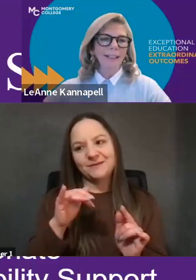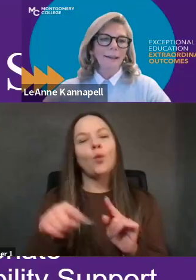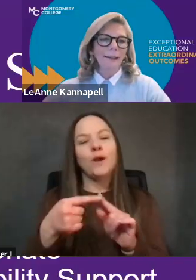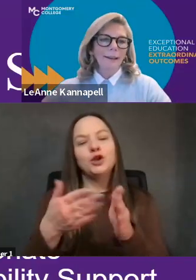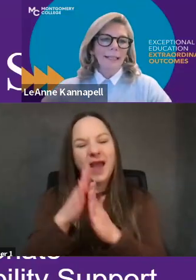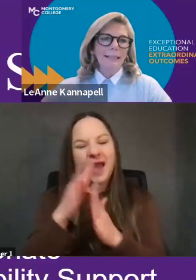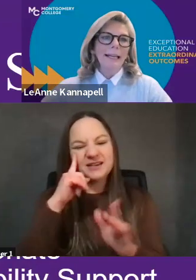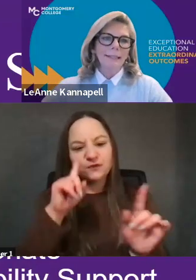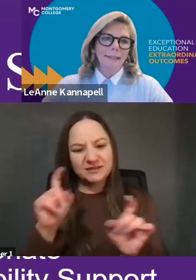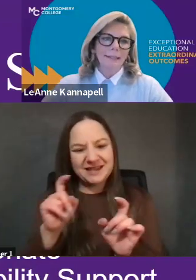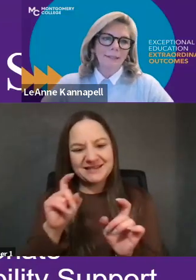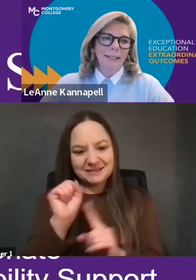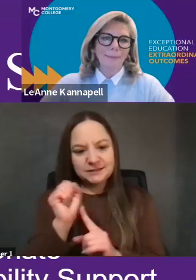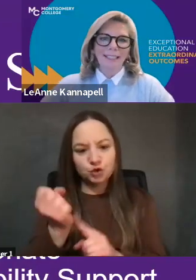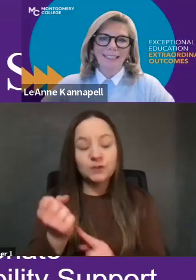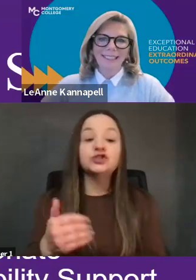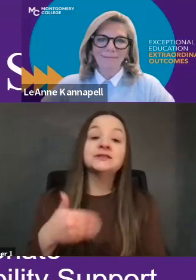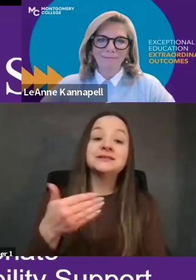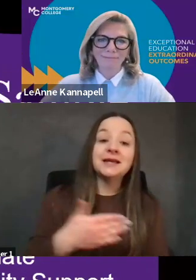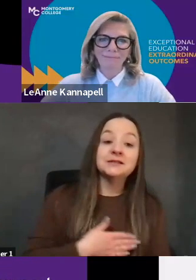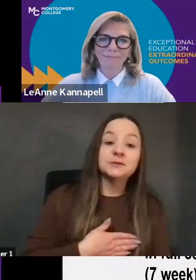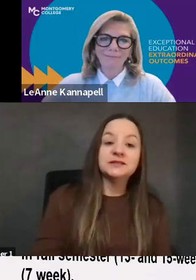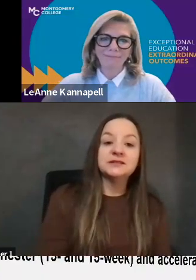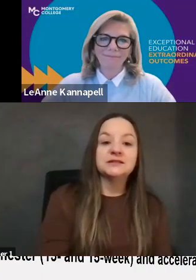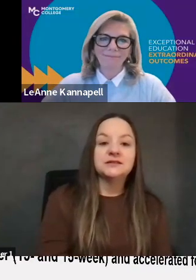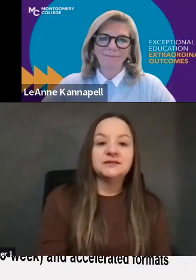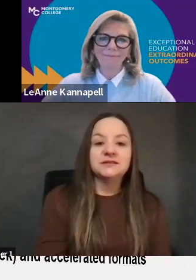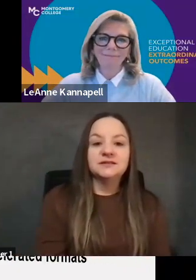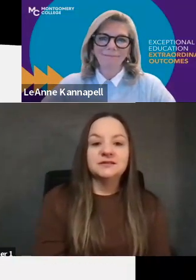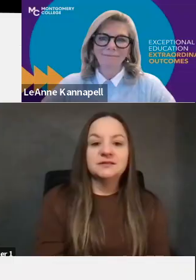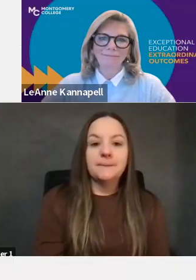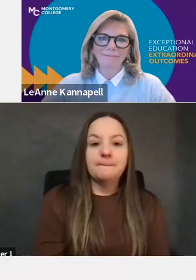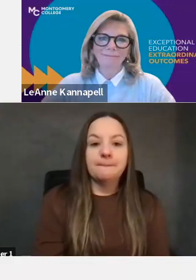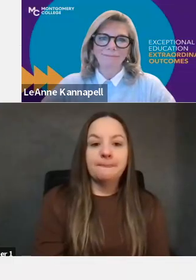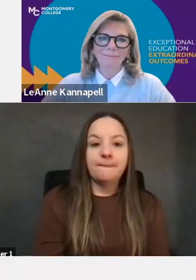Excuse me. Okay, next slide, please.